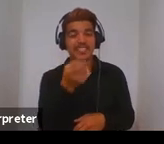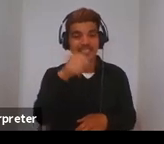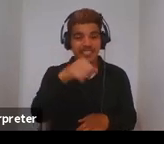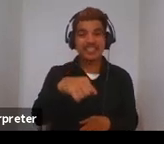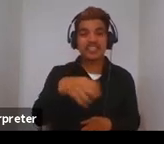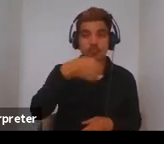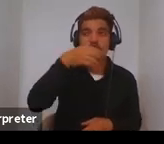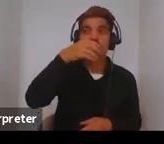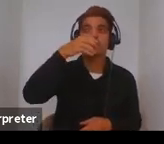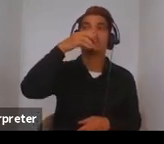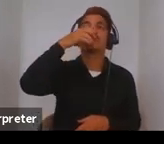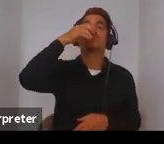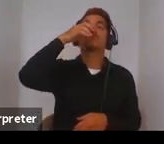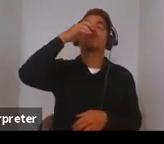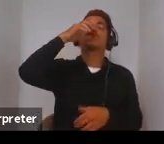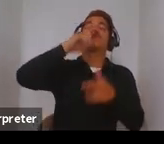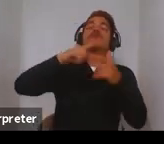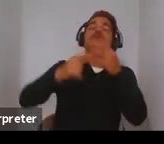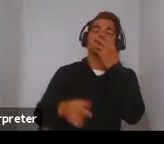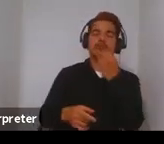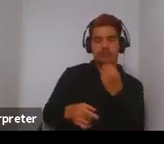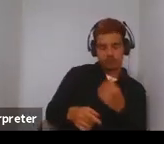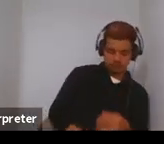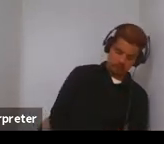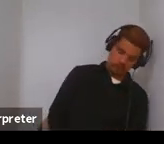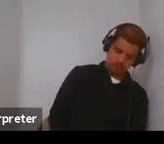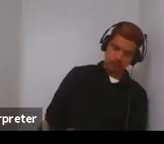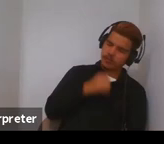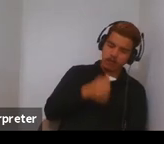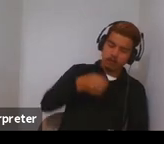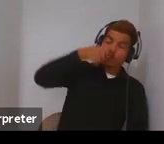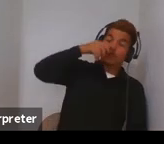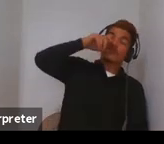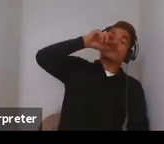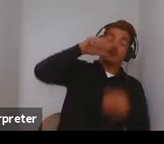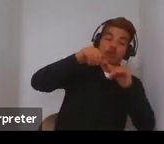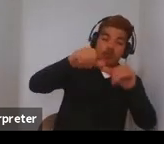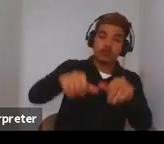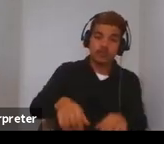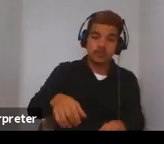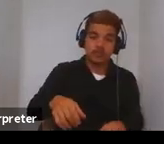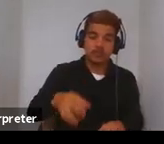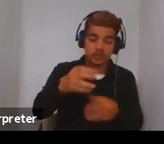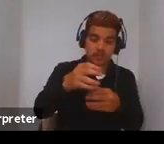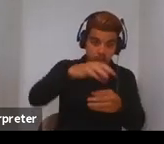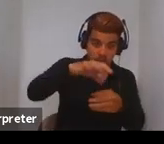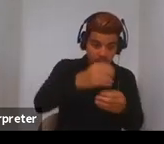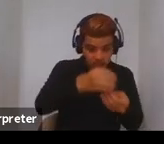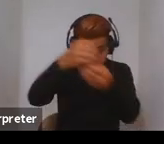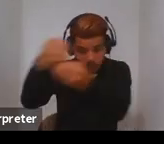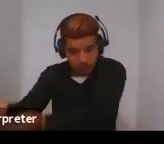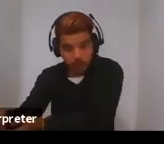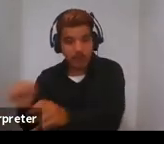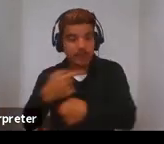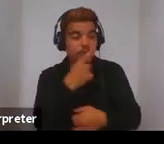it, and then passed out before they'd finished it, don't keep on pouring it down their throat. Take the tea away. Make sure they're safe,